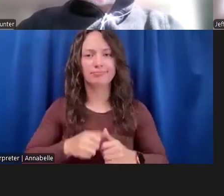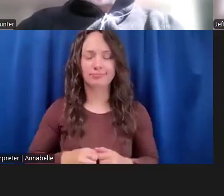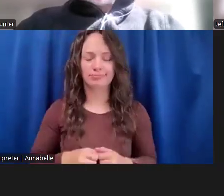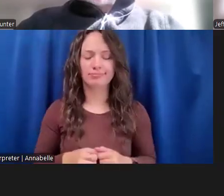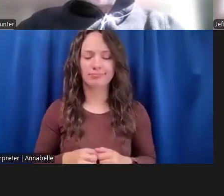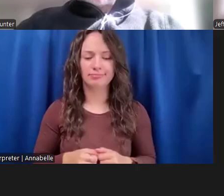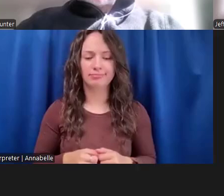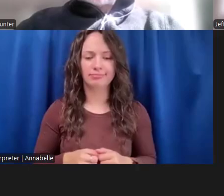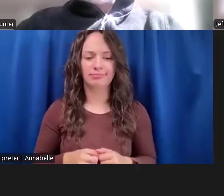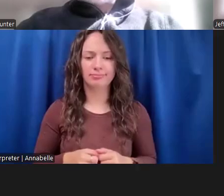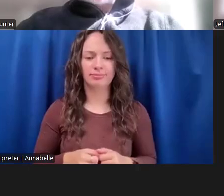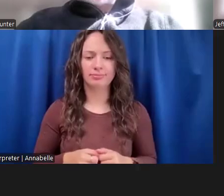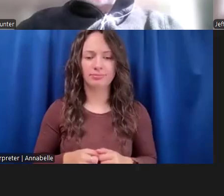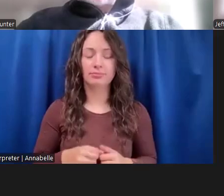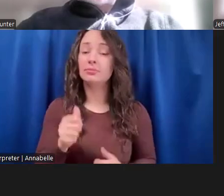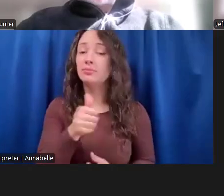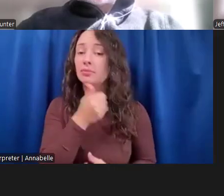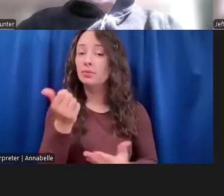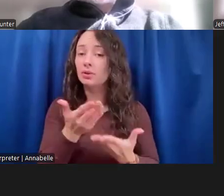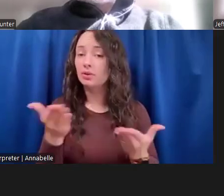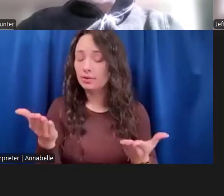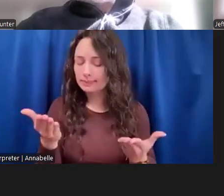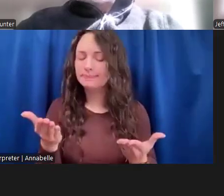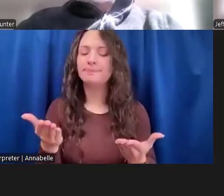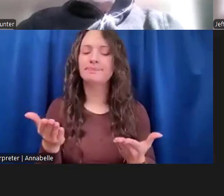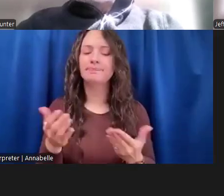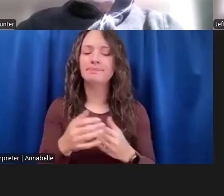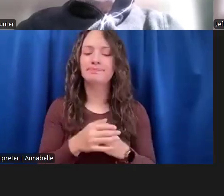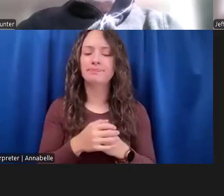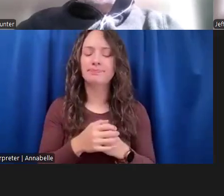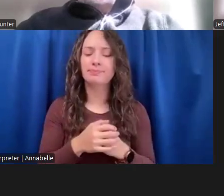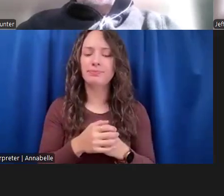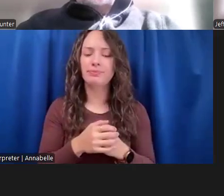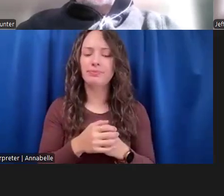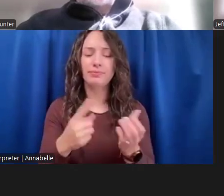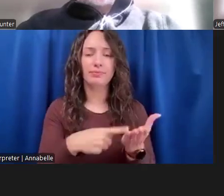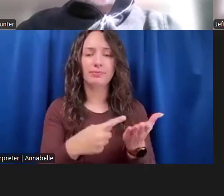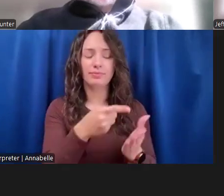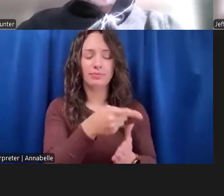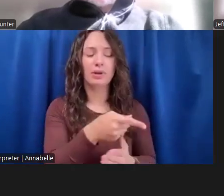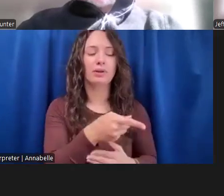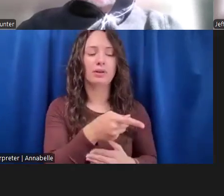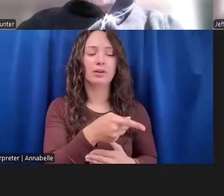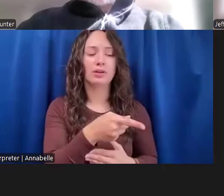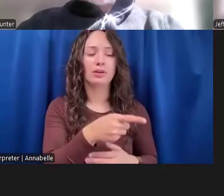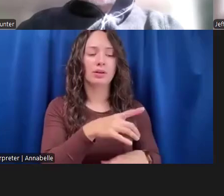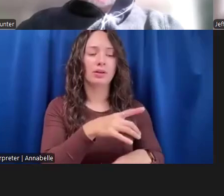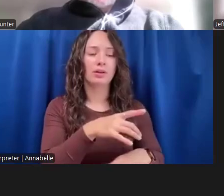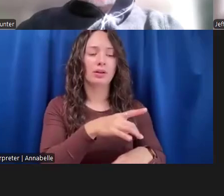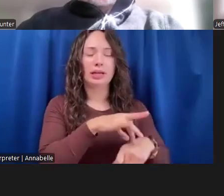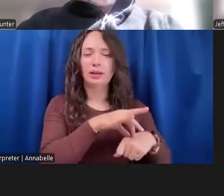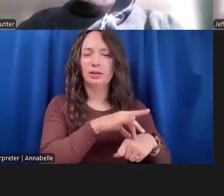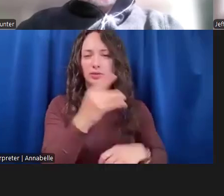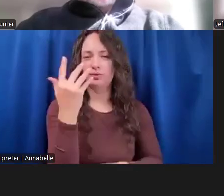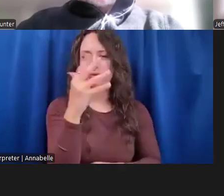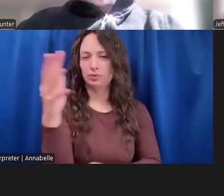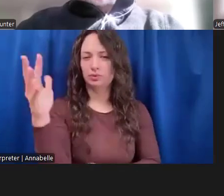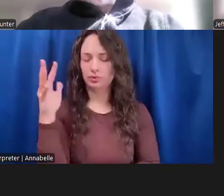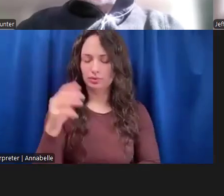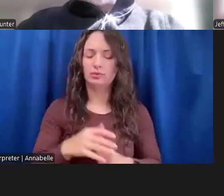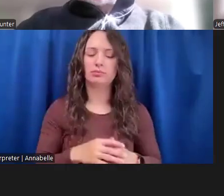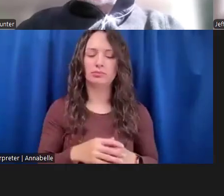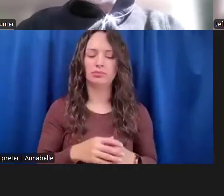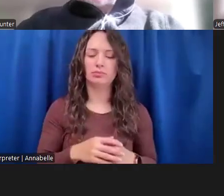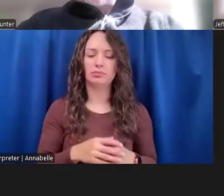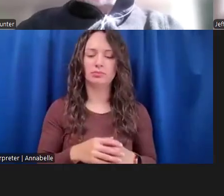One of the things I also want to point out is that when we talk about ecological forestry, I'll just sort of generally